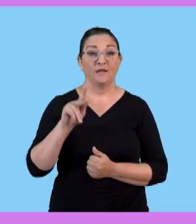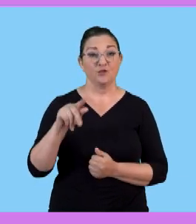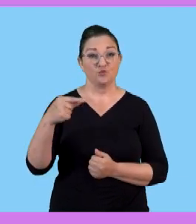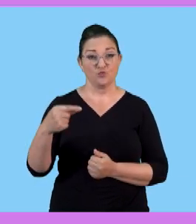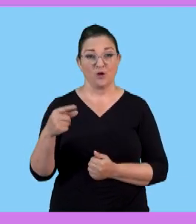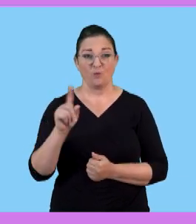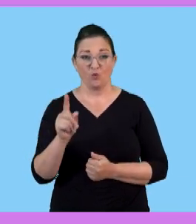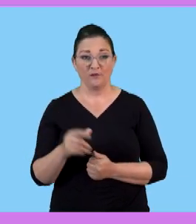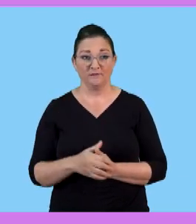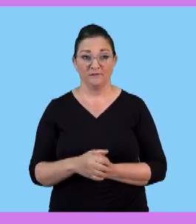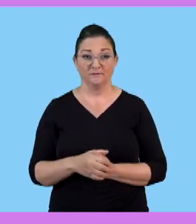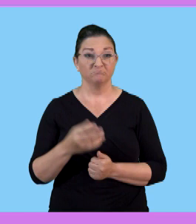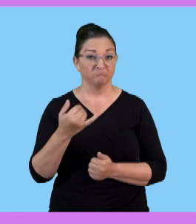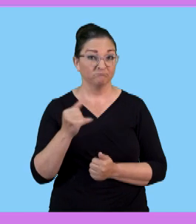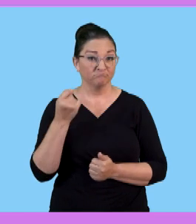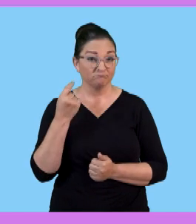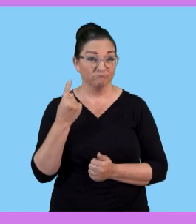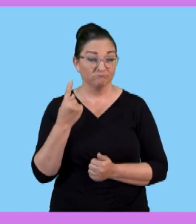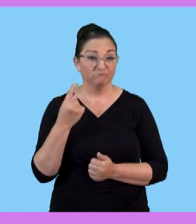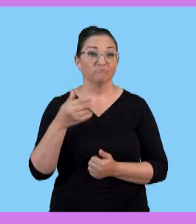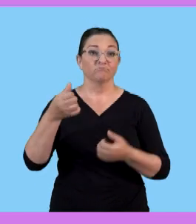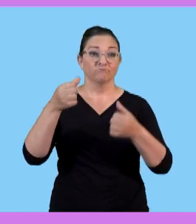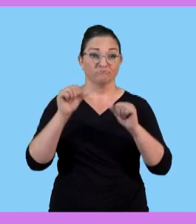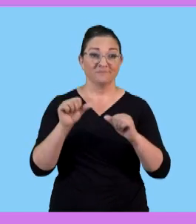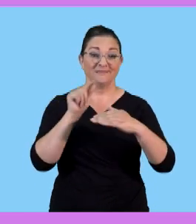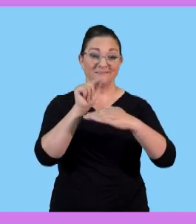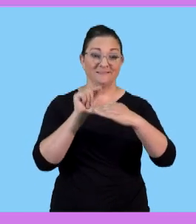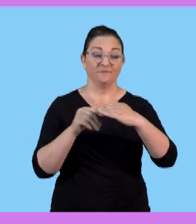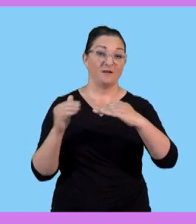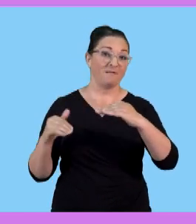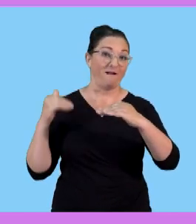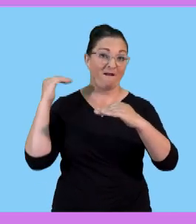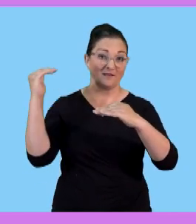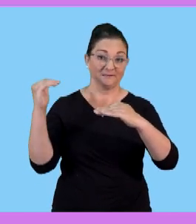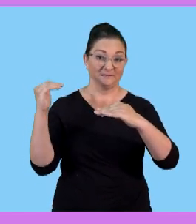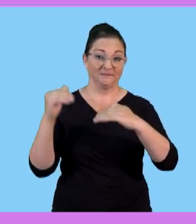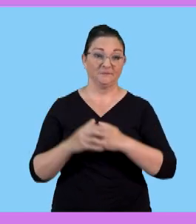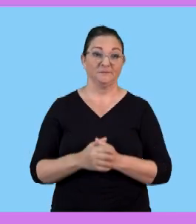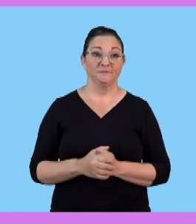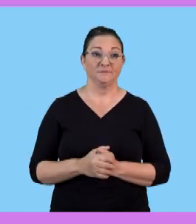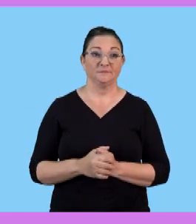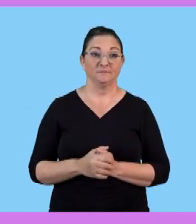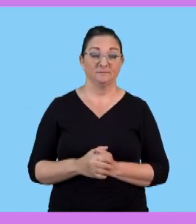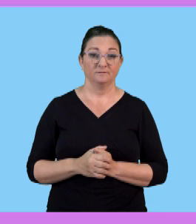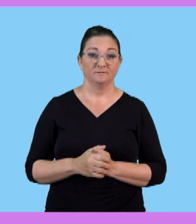and that should be in kilograms. Are you still with me? Divided by my height